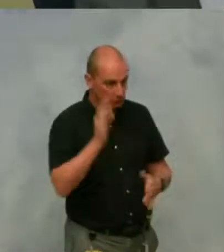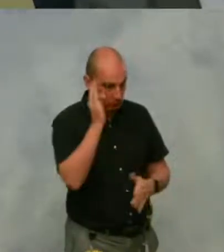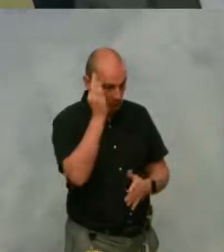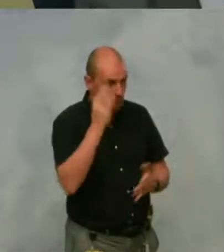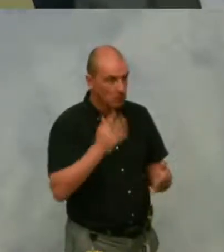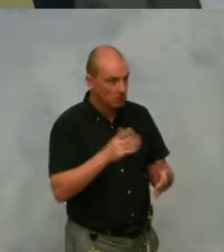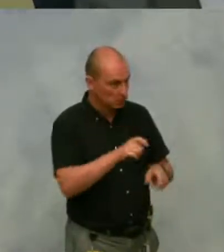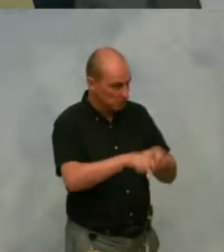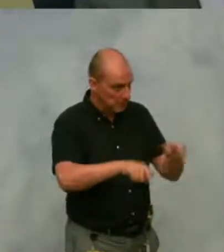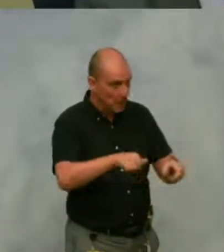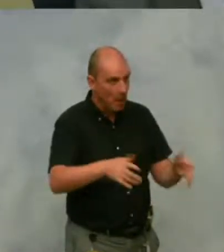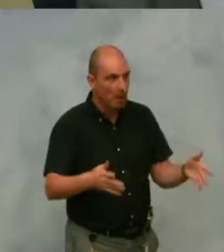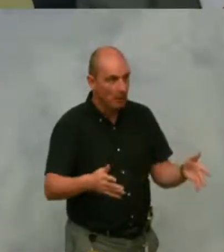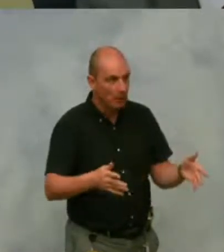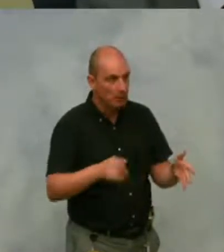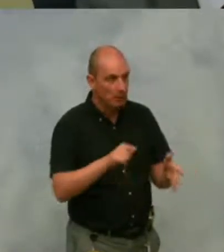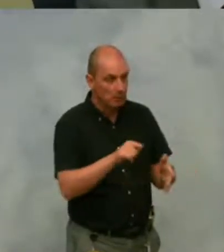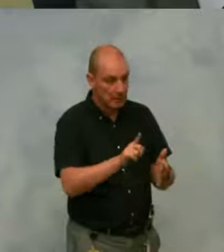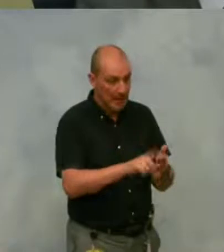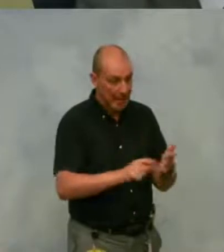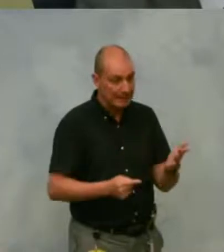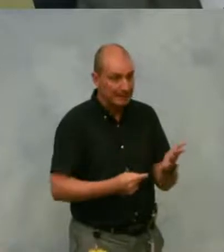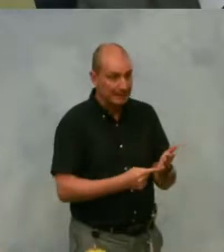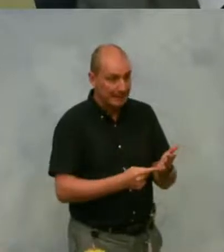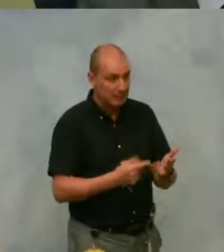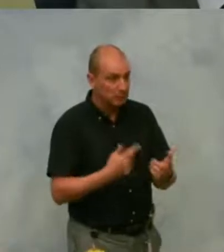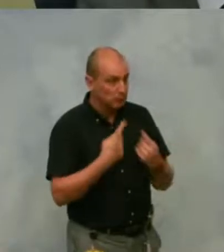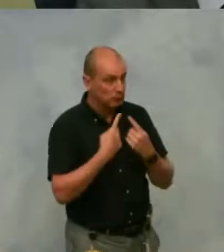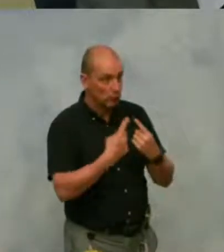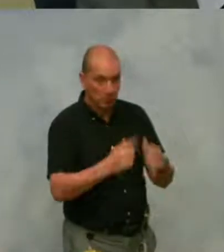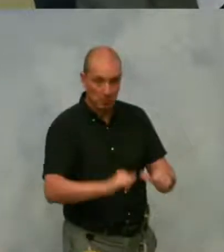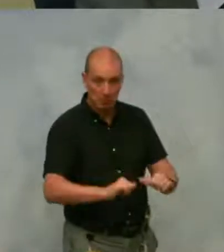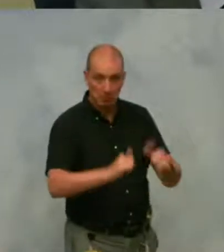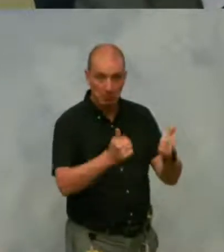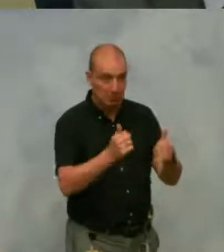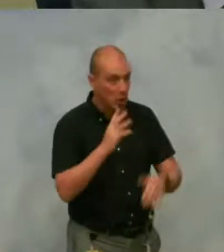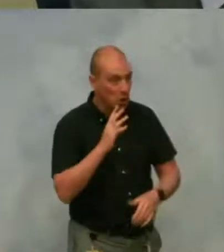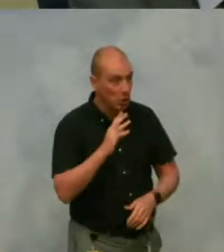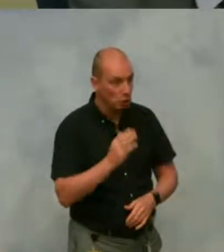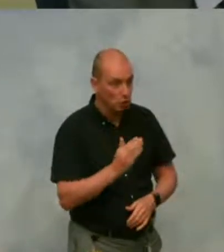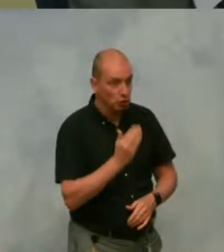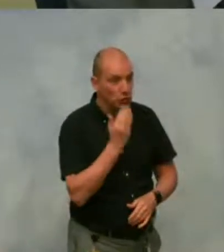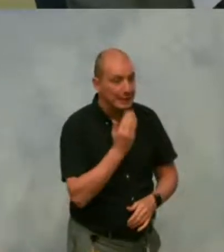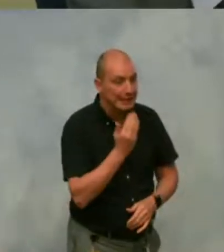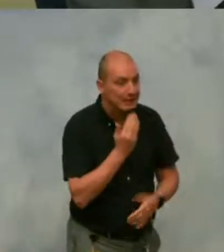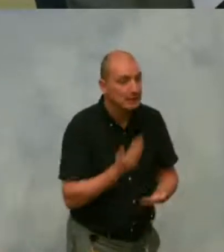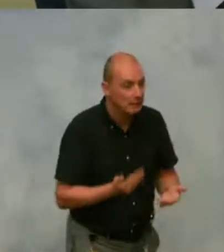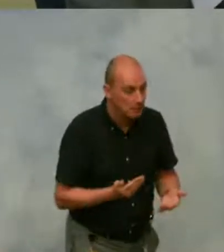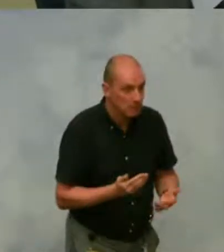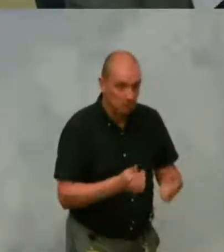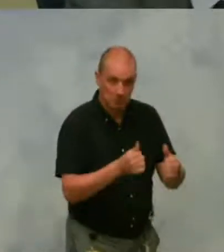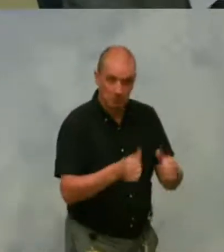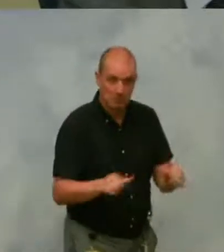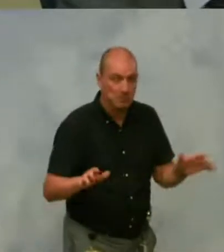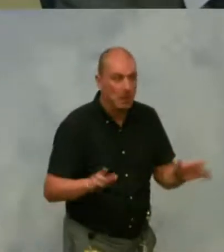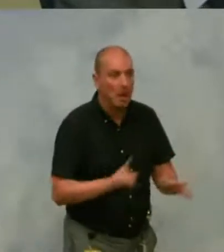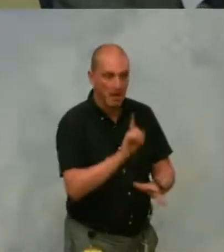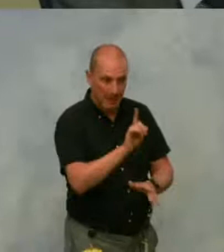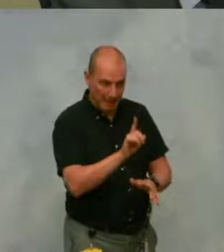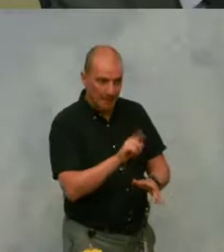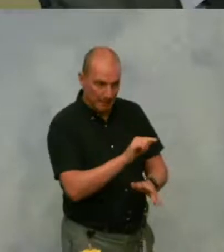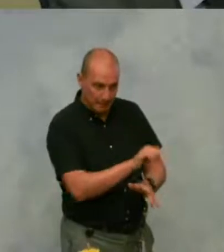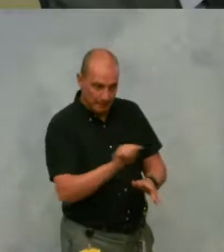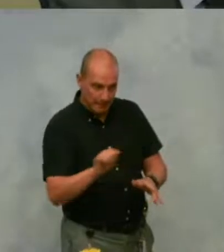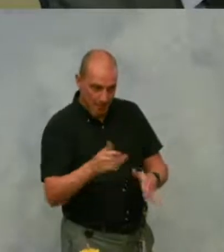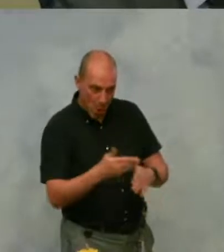the ICT estate is in good condition, so overall it's green, but there is, as you can see from the report, plenty of work to